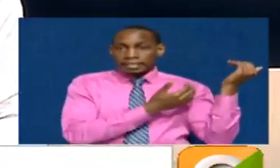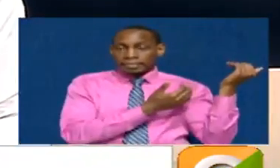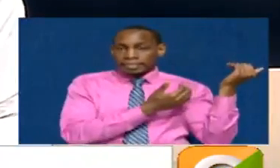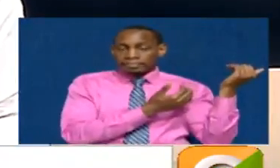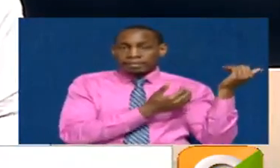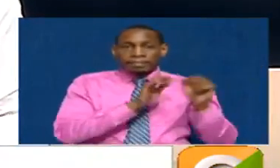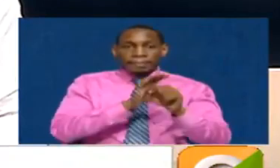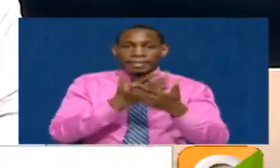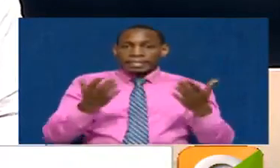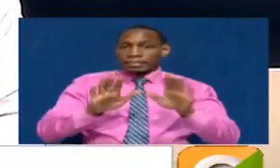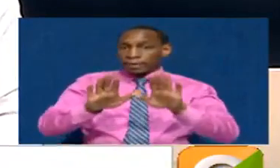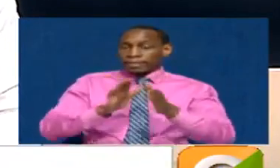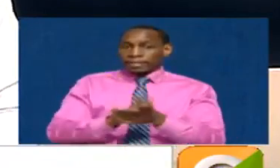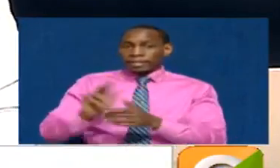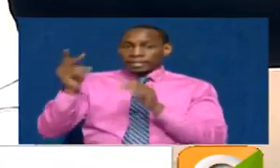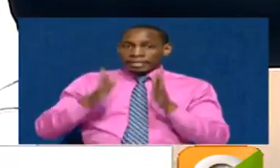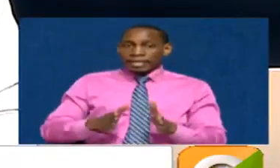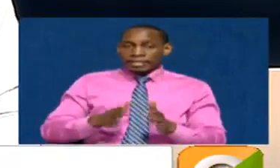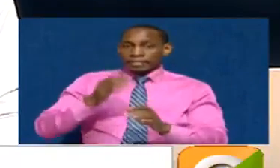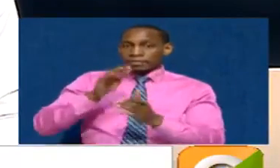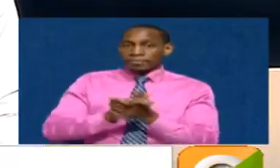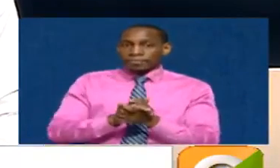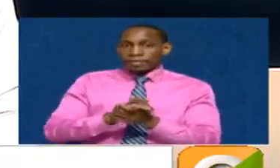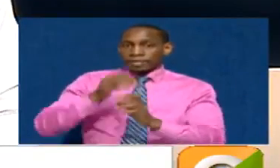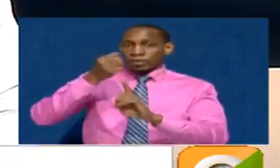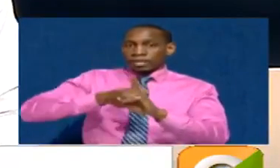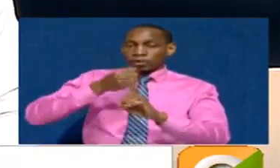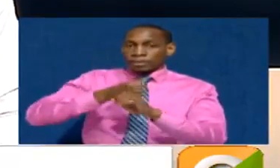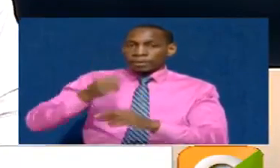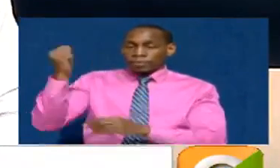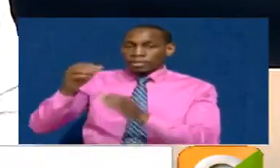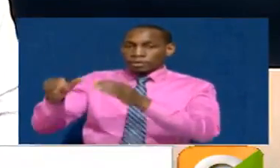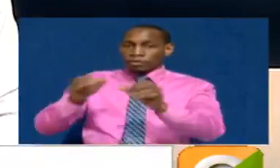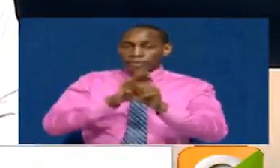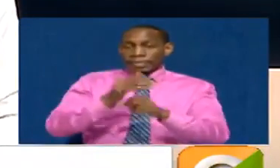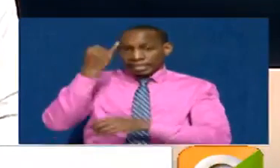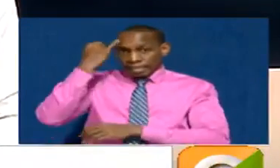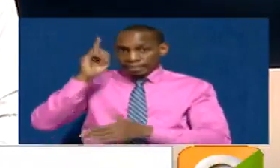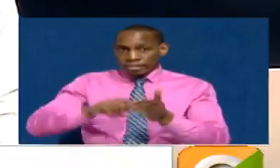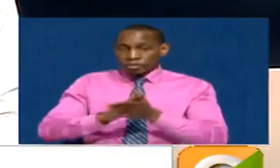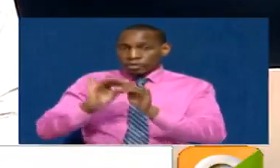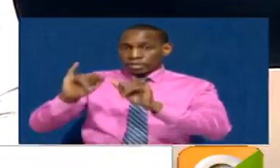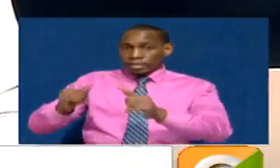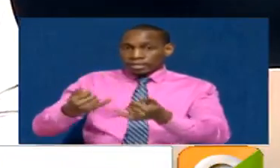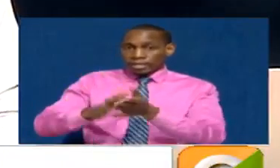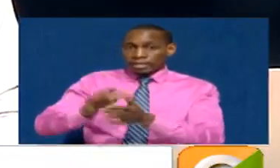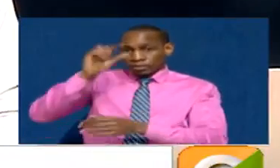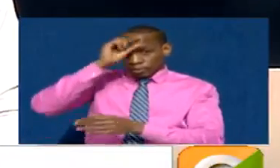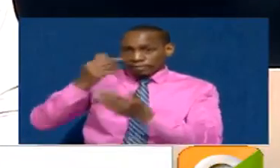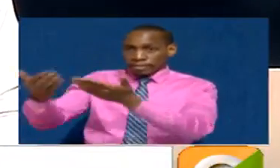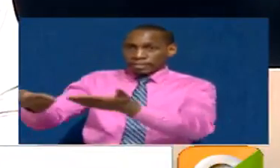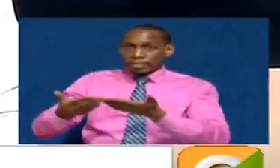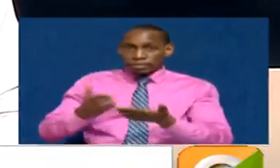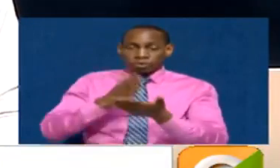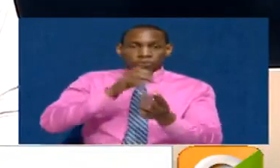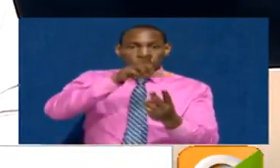much. You see, when Kenyans fought for a return to multipartyism, they must have imagined that the new dispensation would usher in